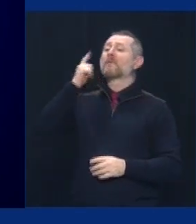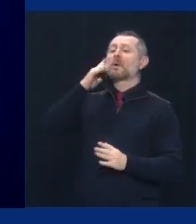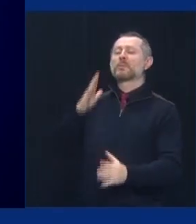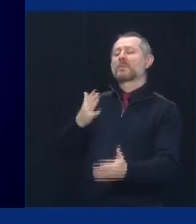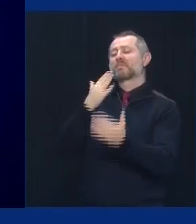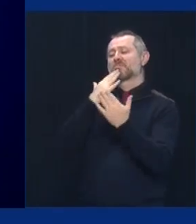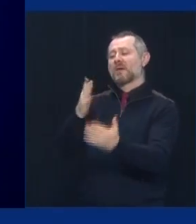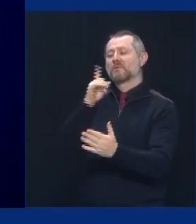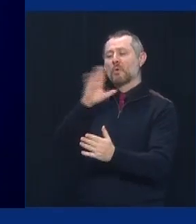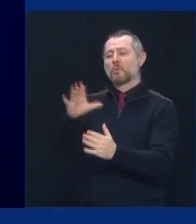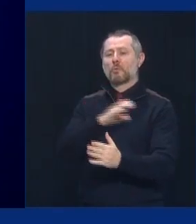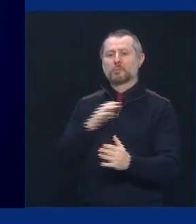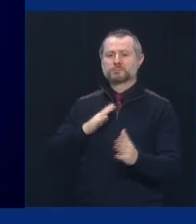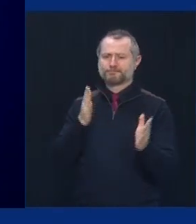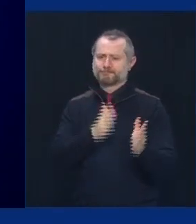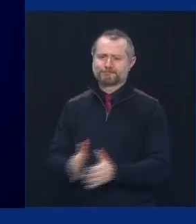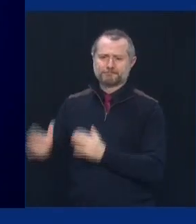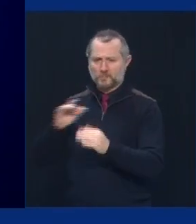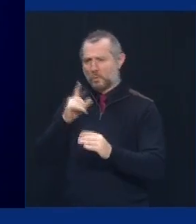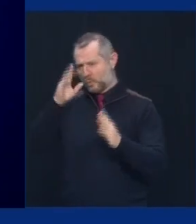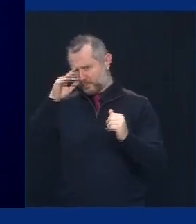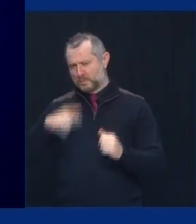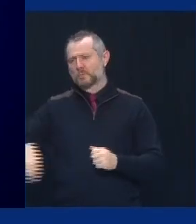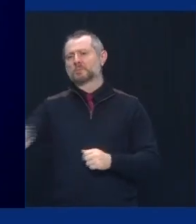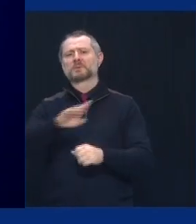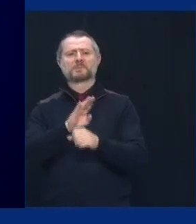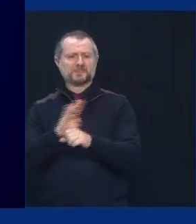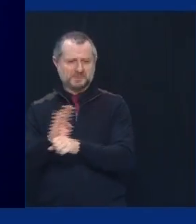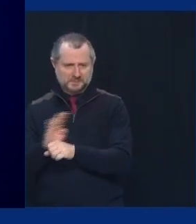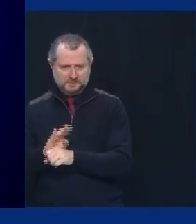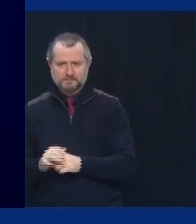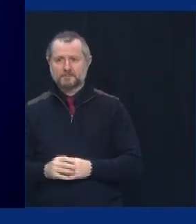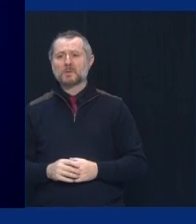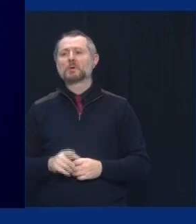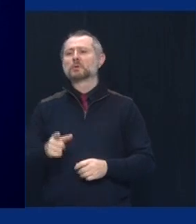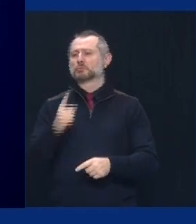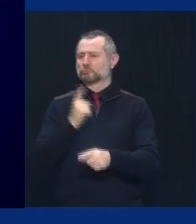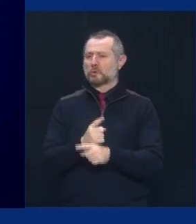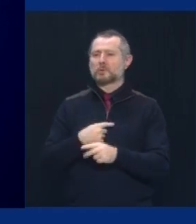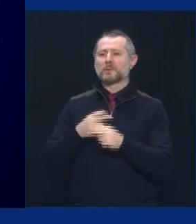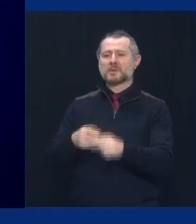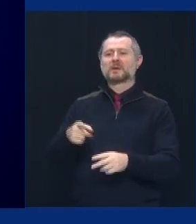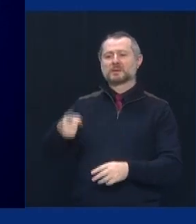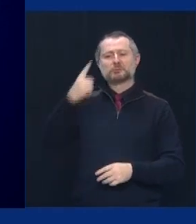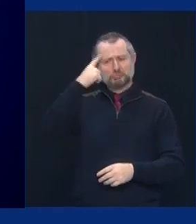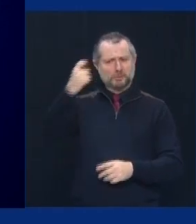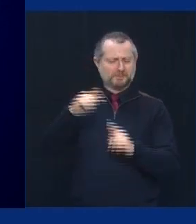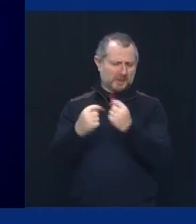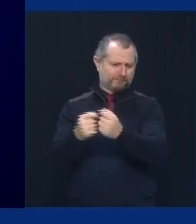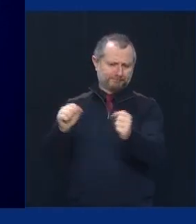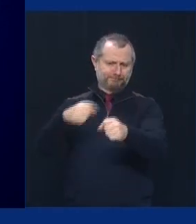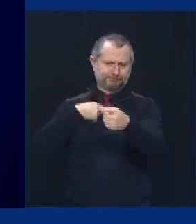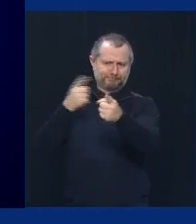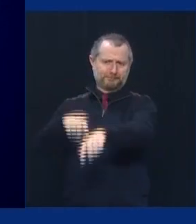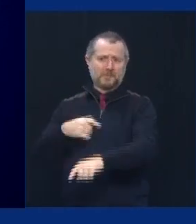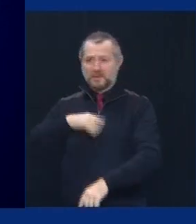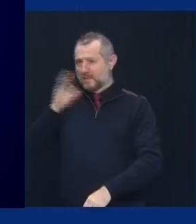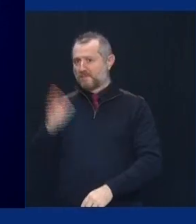your colleagues. I know they're very busy, and you're right, they are the dream team. I've never seen them on one screen together like